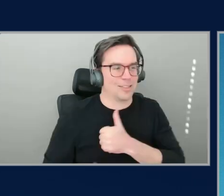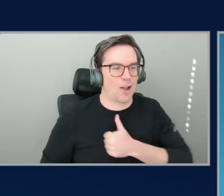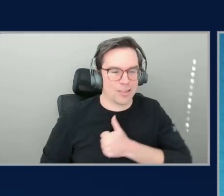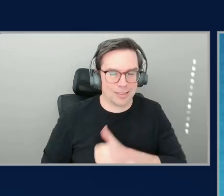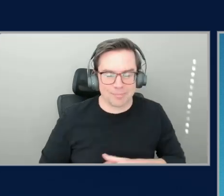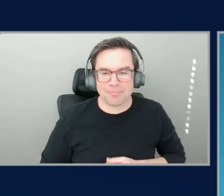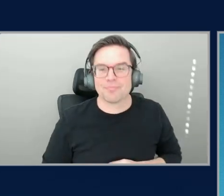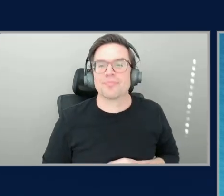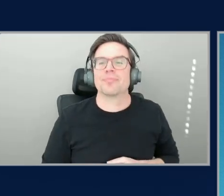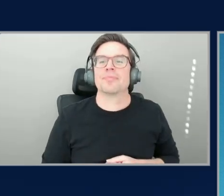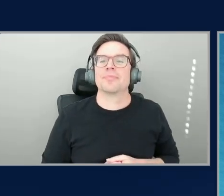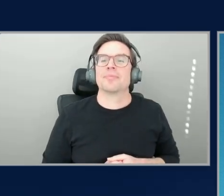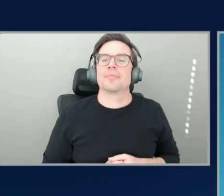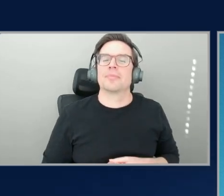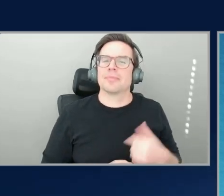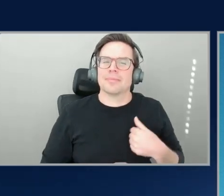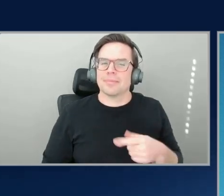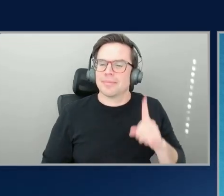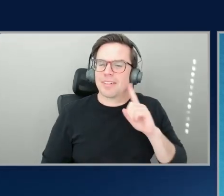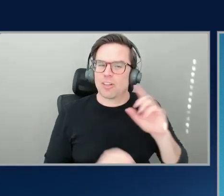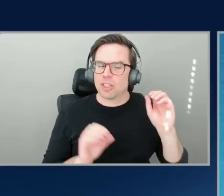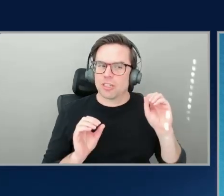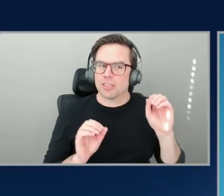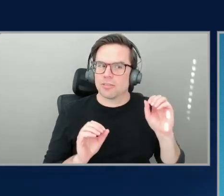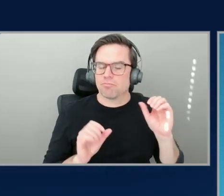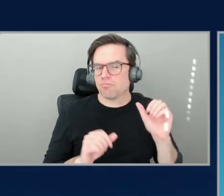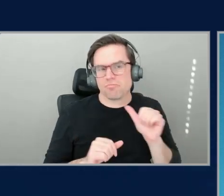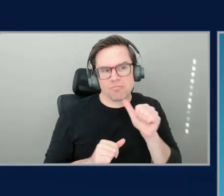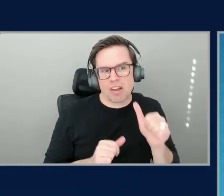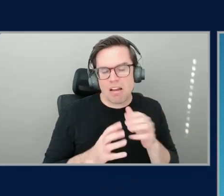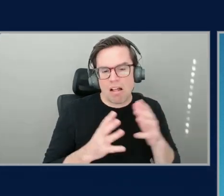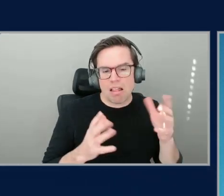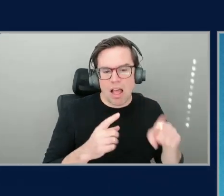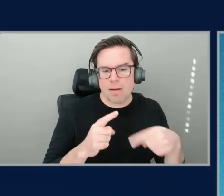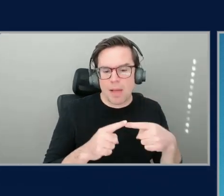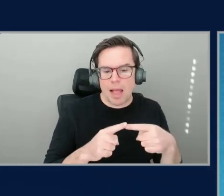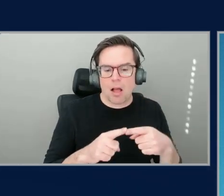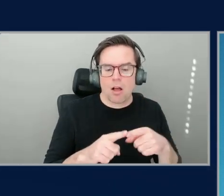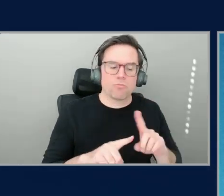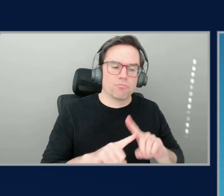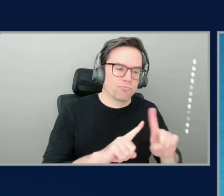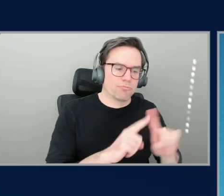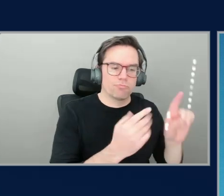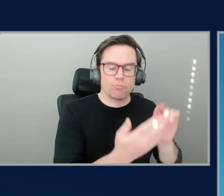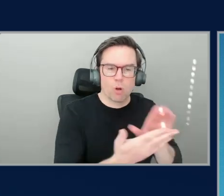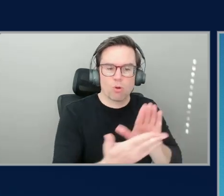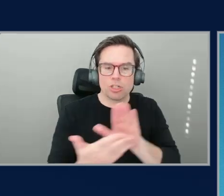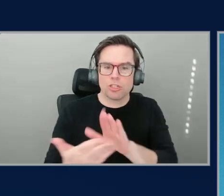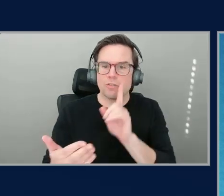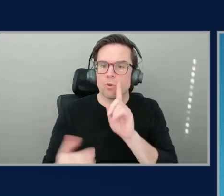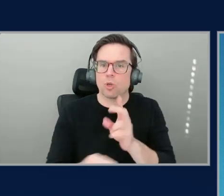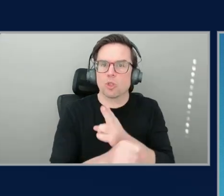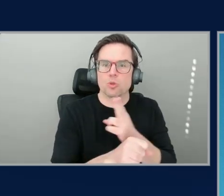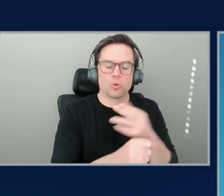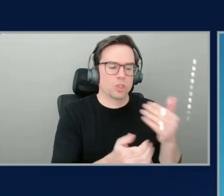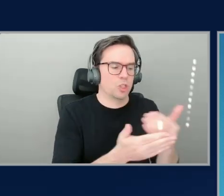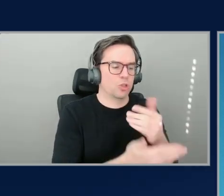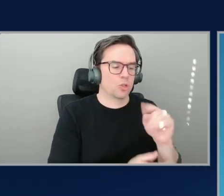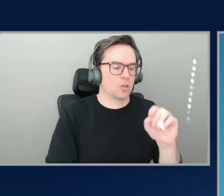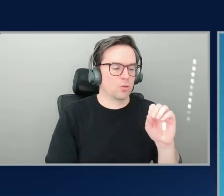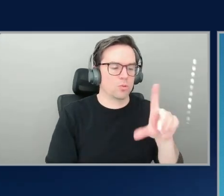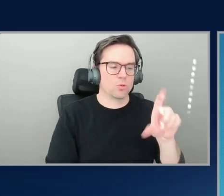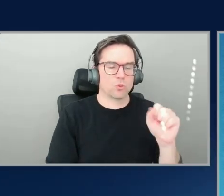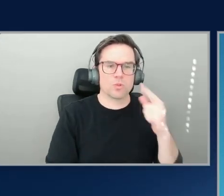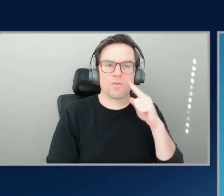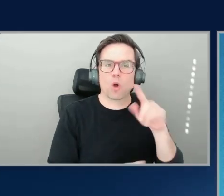I have not heard of a lot of approaches to how to use these new tools as learning capabilities, right?